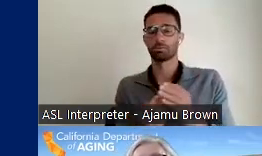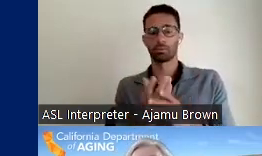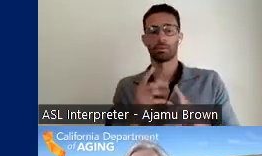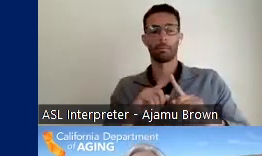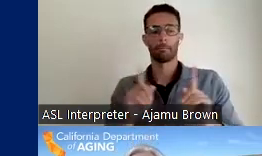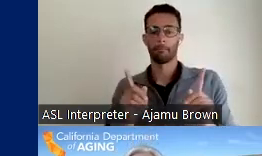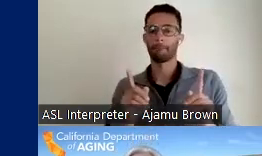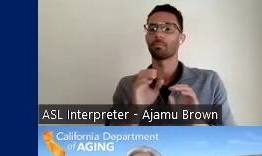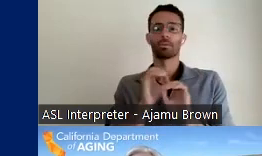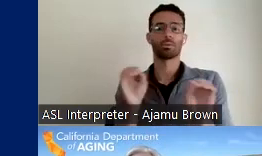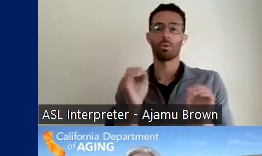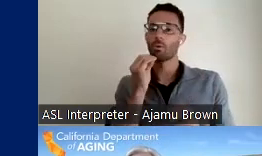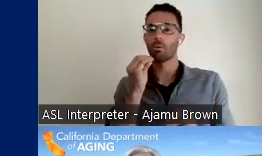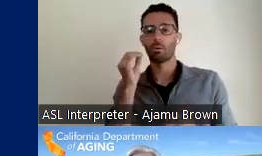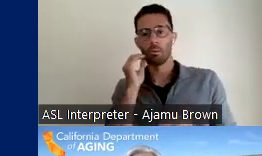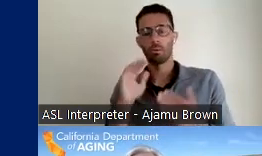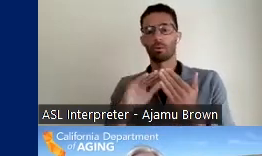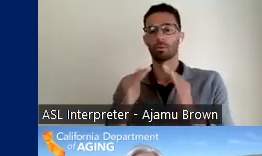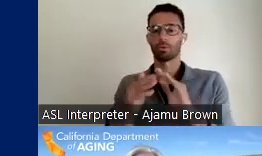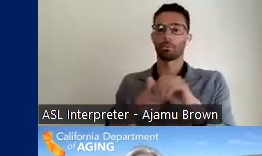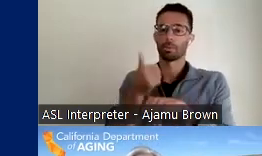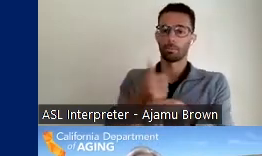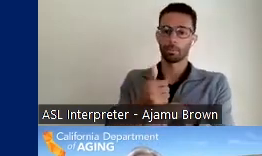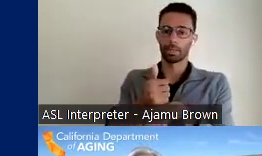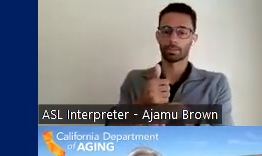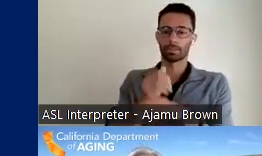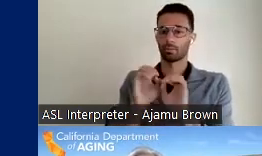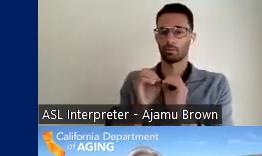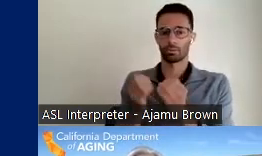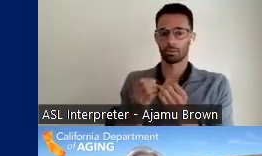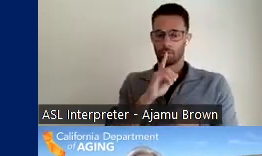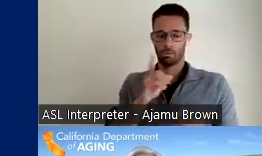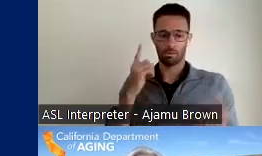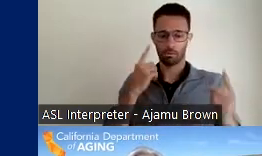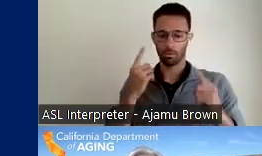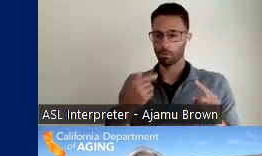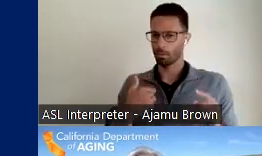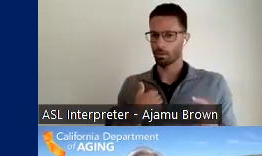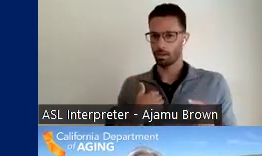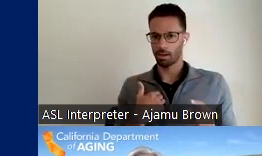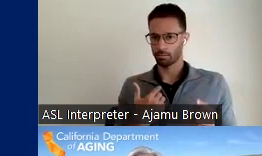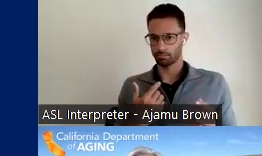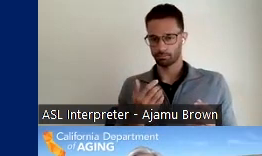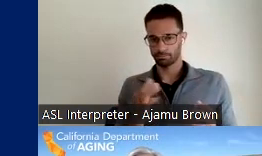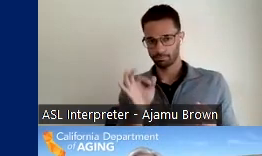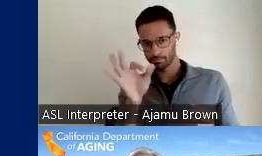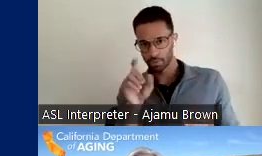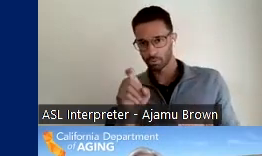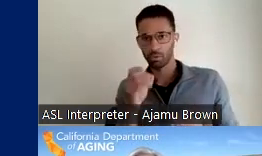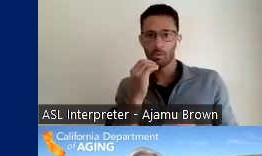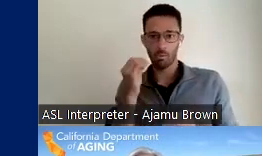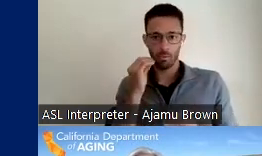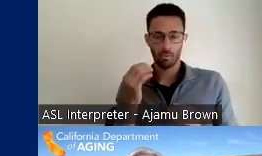community-based agencies were even thought about. I posed the question, I said, where are And I even just said home health agencies